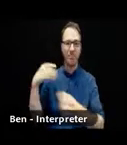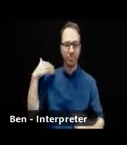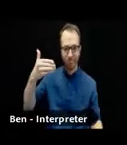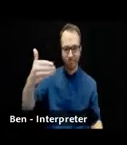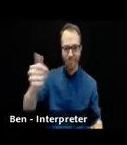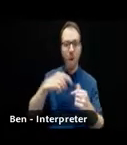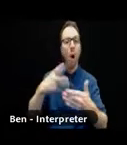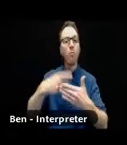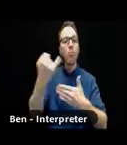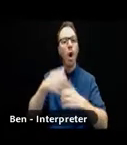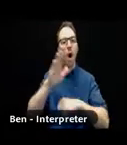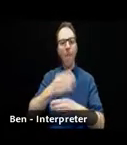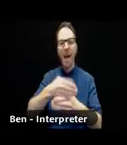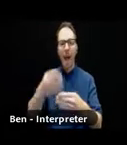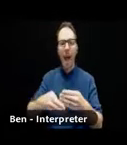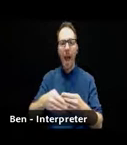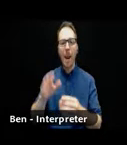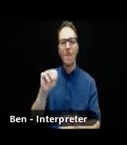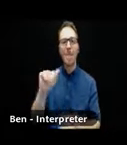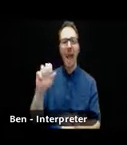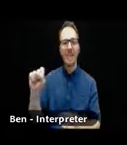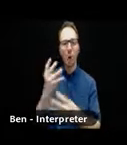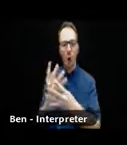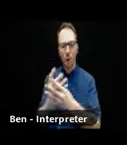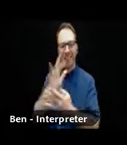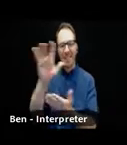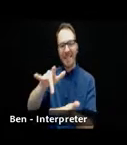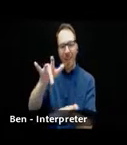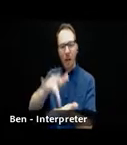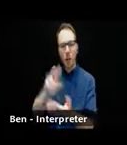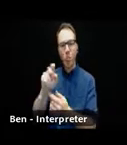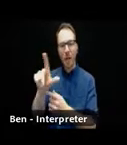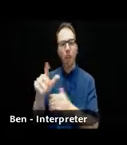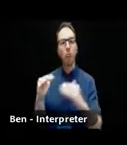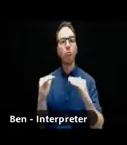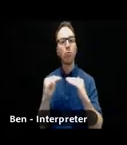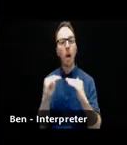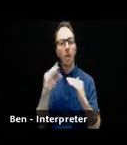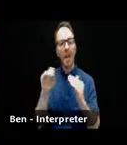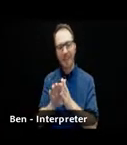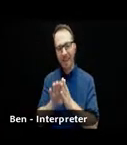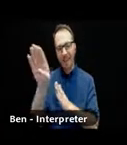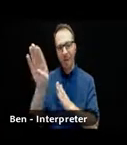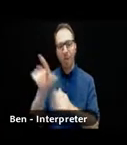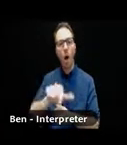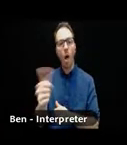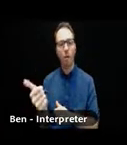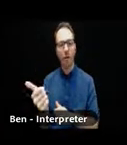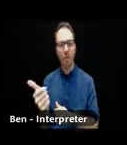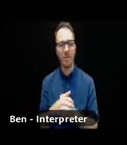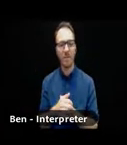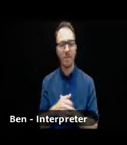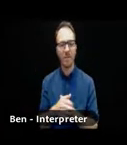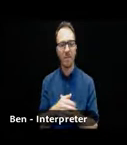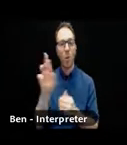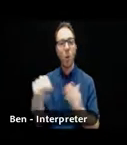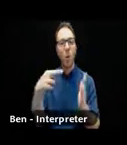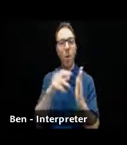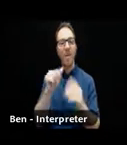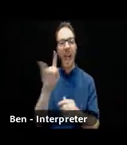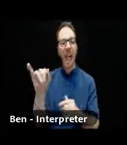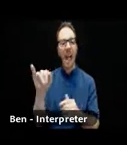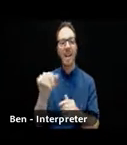on ending mass incarceration, centralizing racial justice, and developing alternatives, the role of the anti-domestic violence